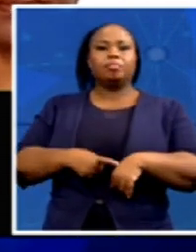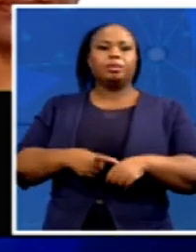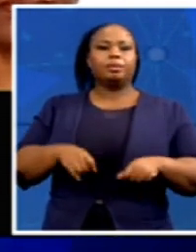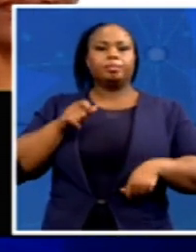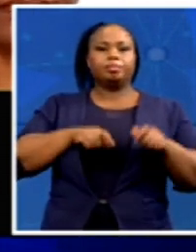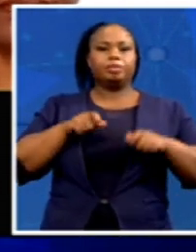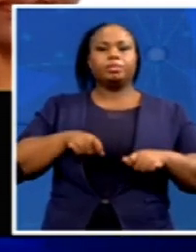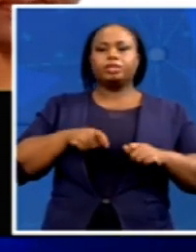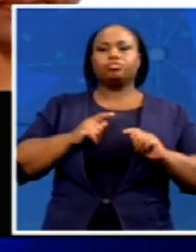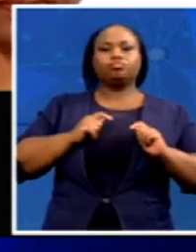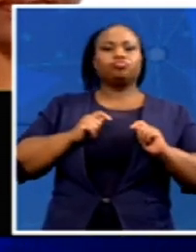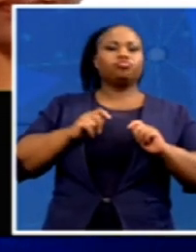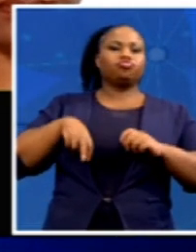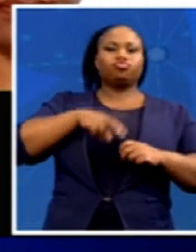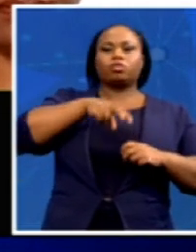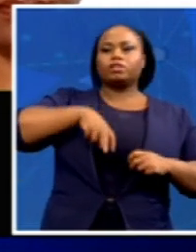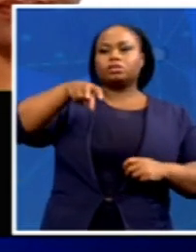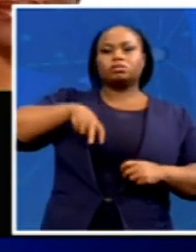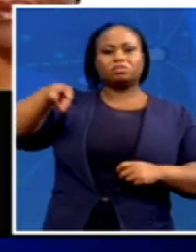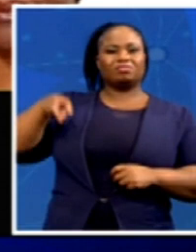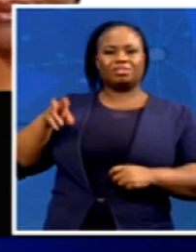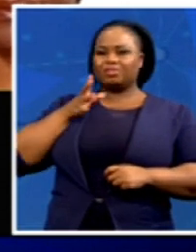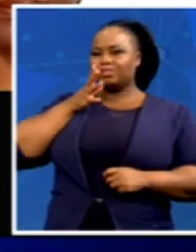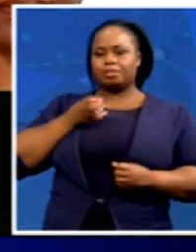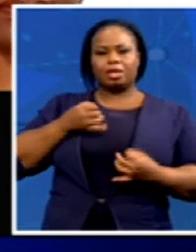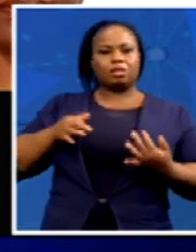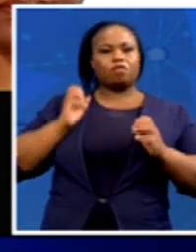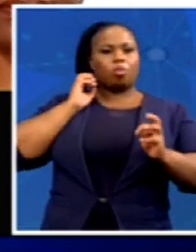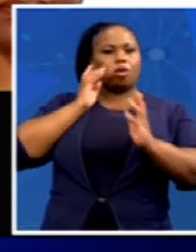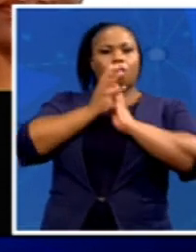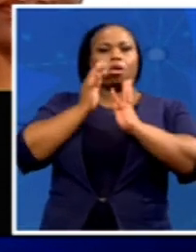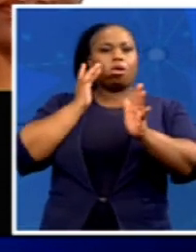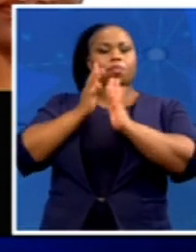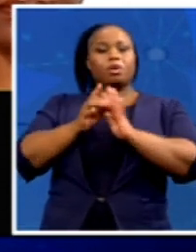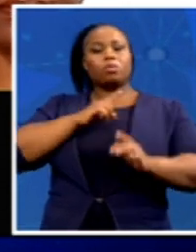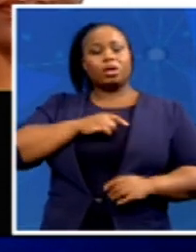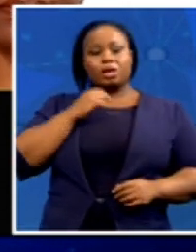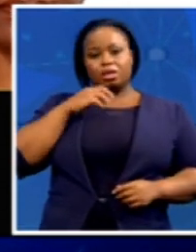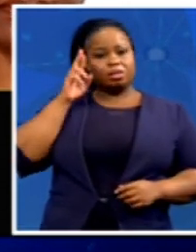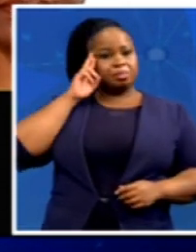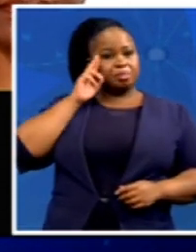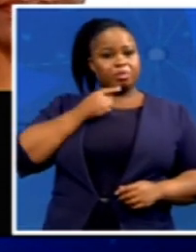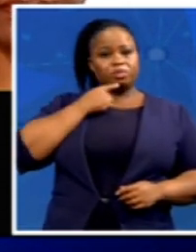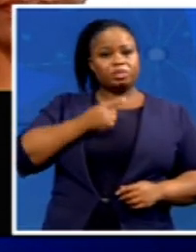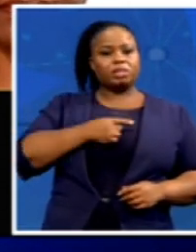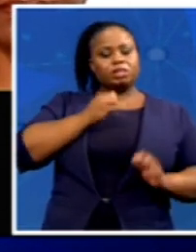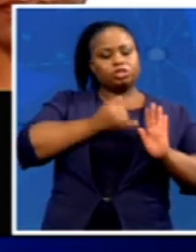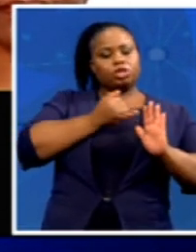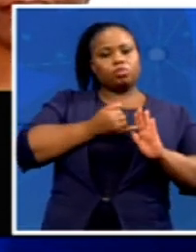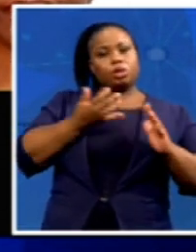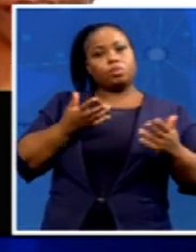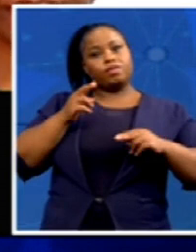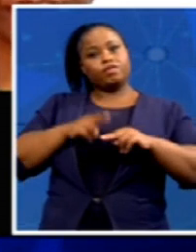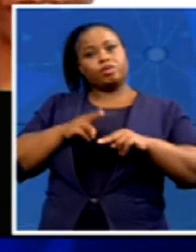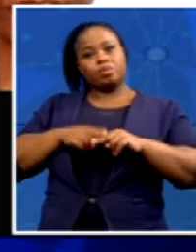recall last year, Sophie, around December, we predicted that in January, February, we'll see a sharp rise in the number of cases.